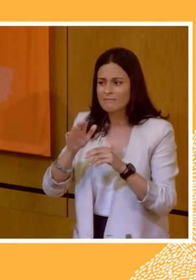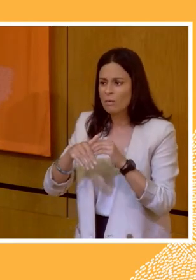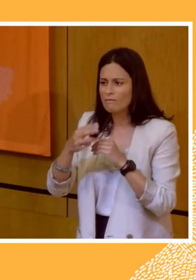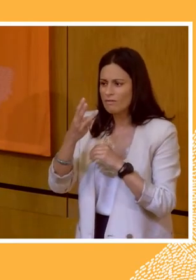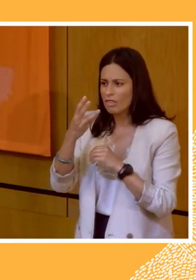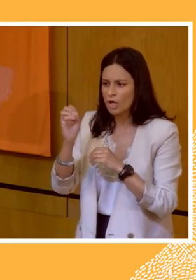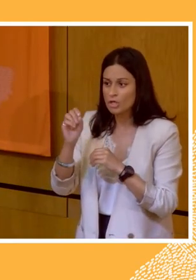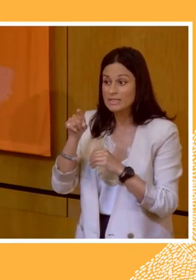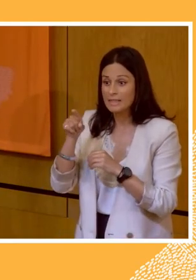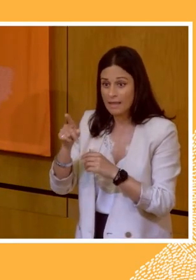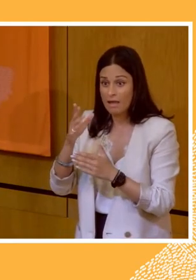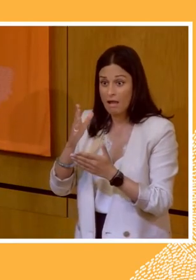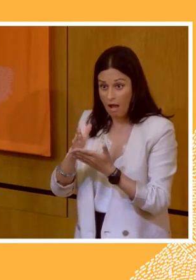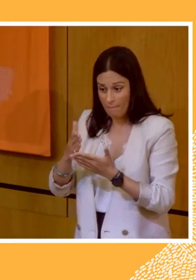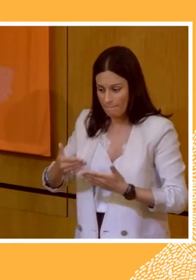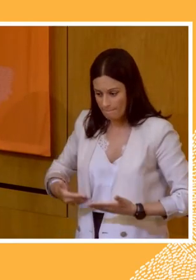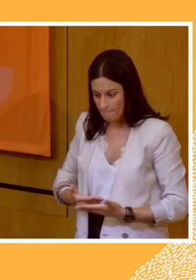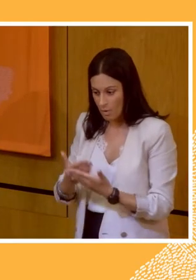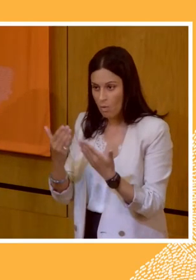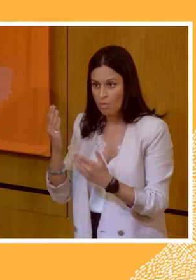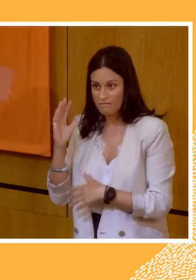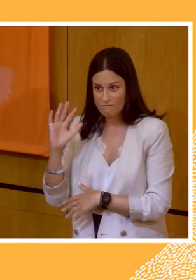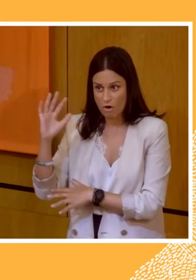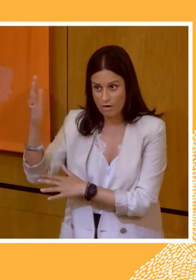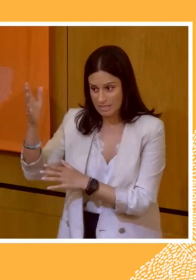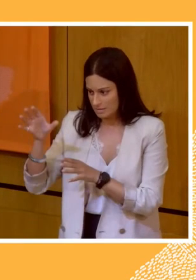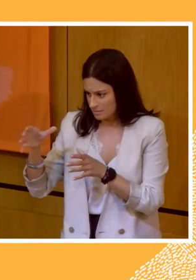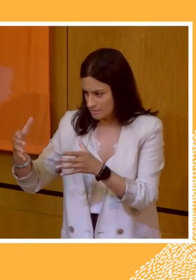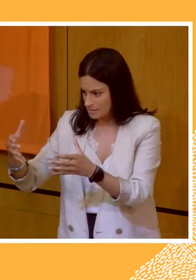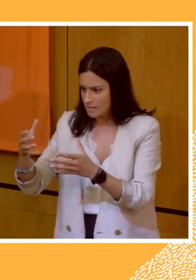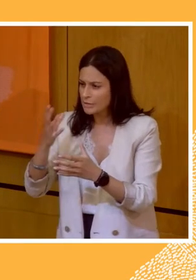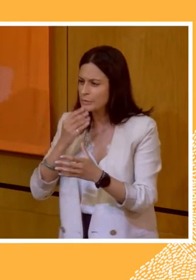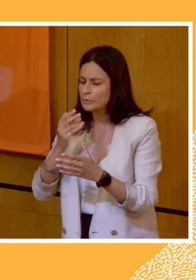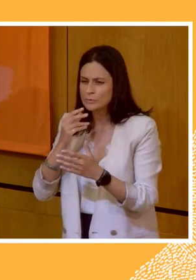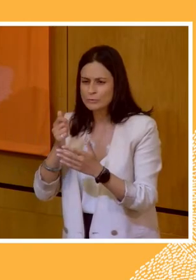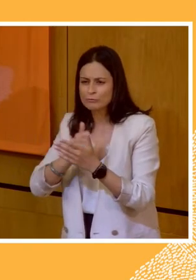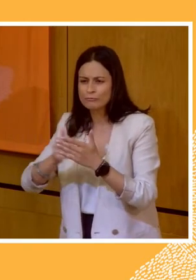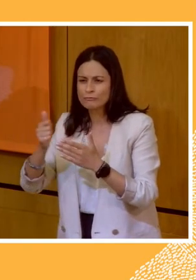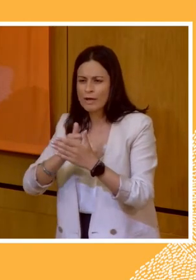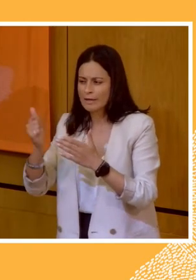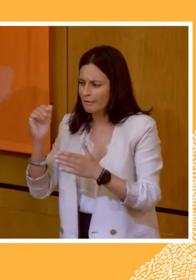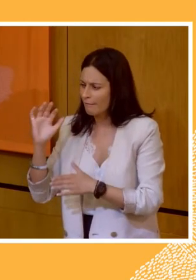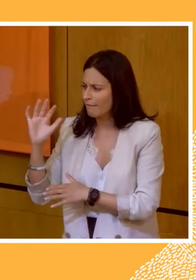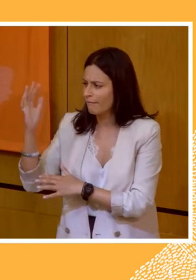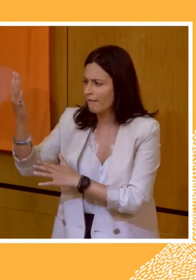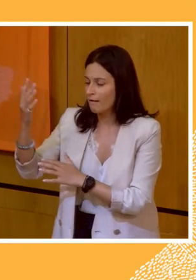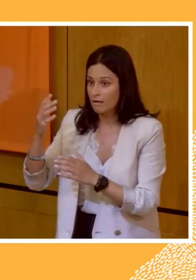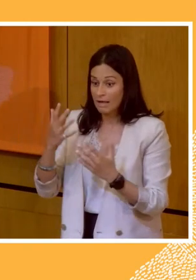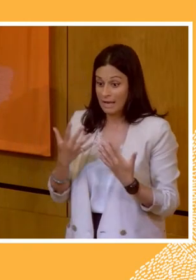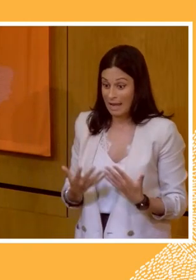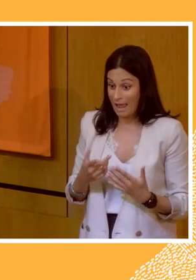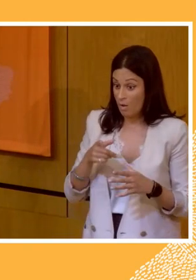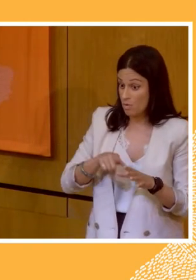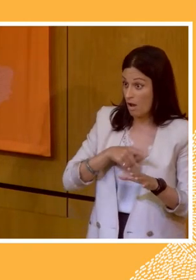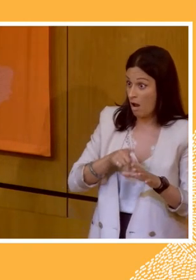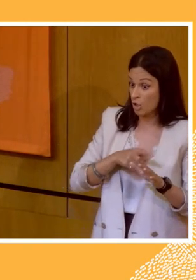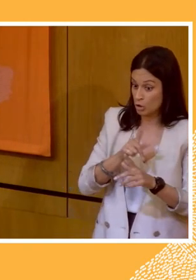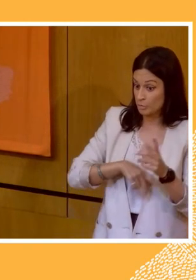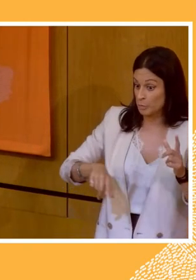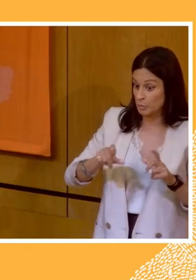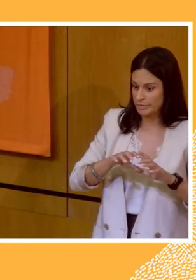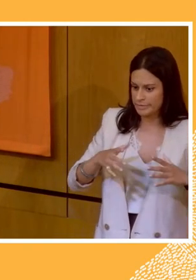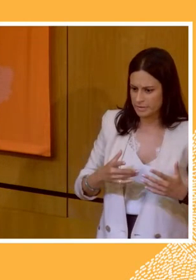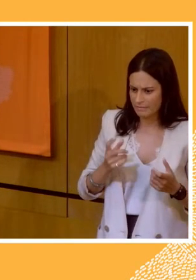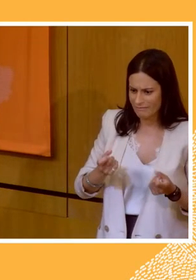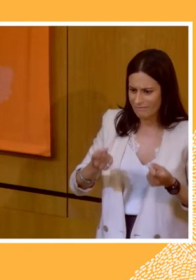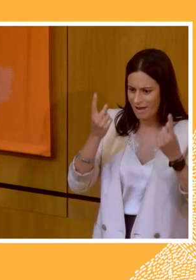was born in the forest and will have been used to an acoustic atmosphere that a Batwa child born today just would not know that sound